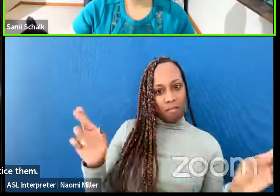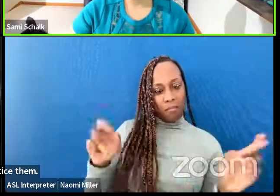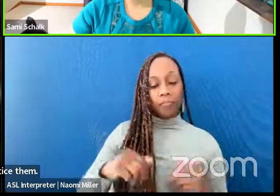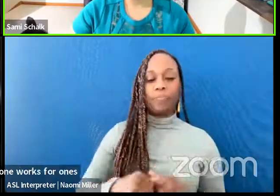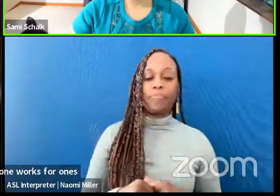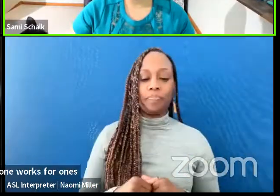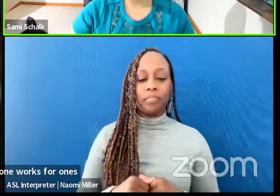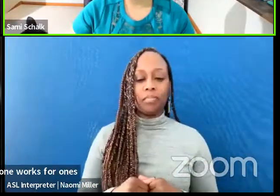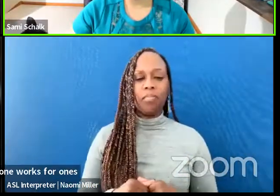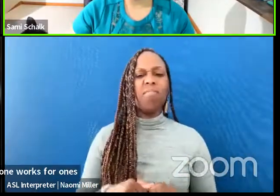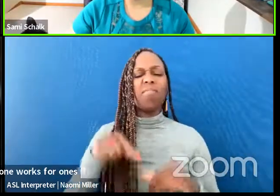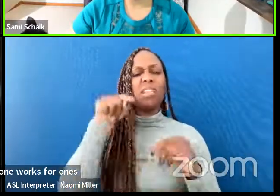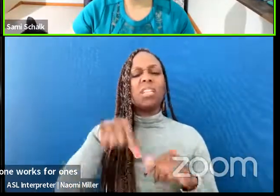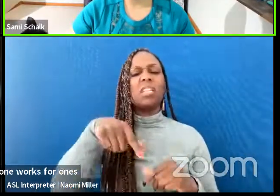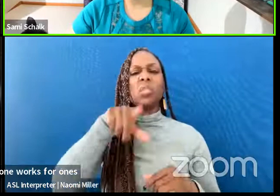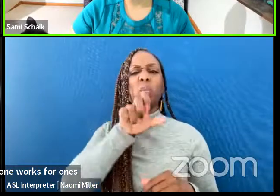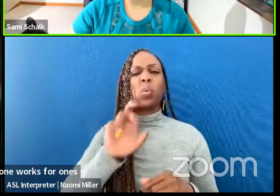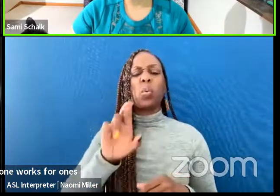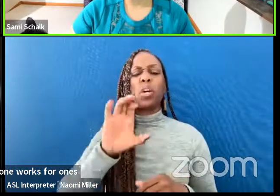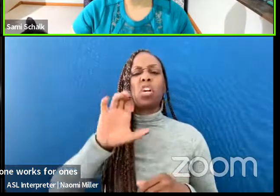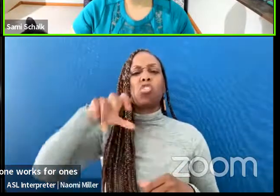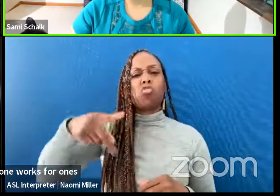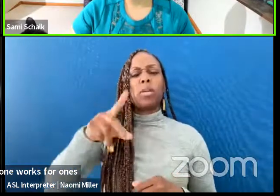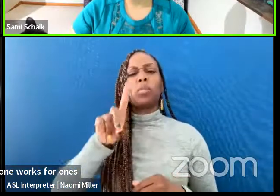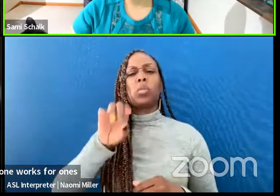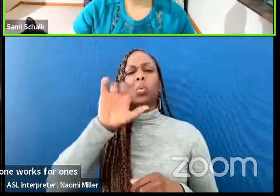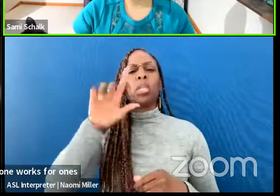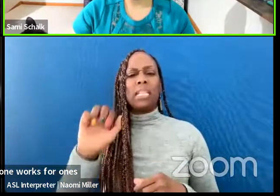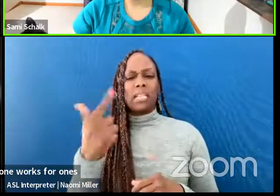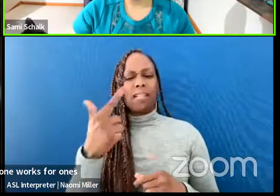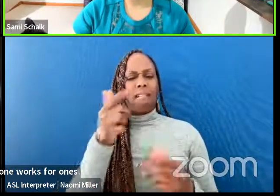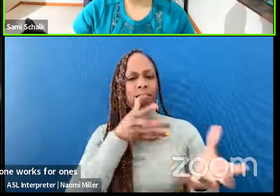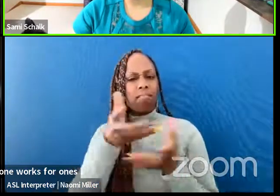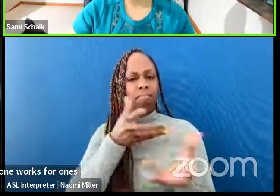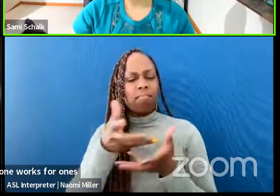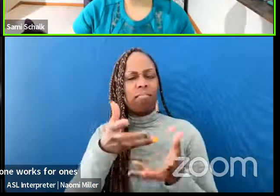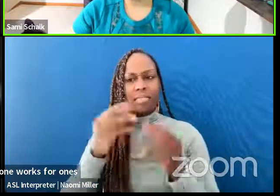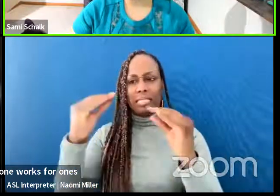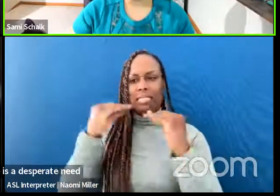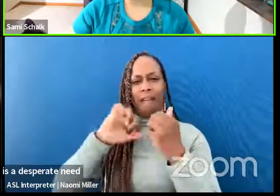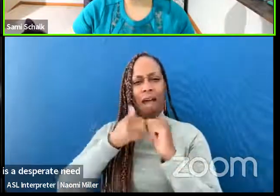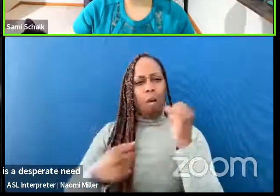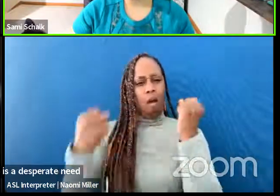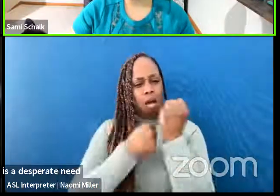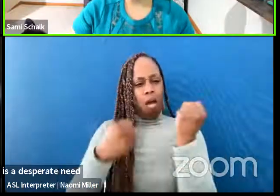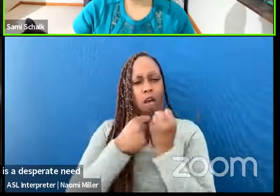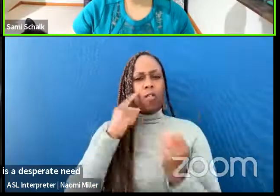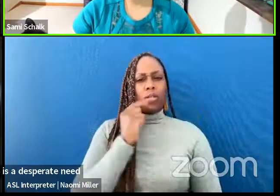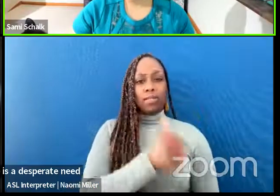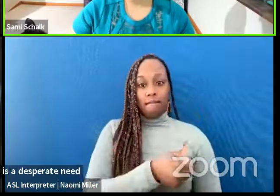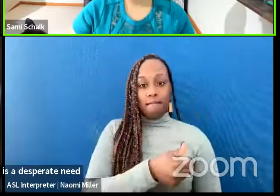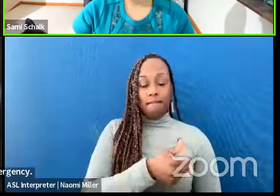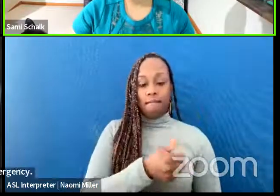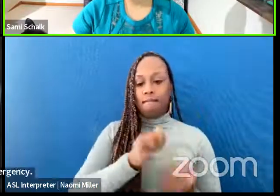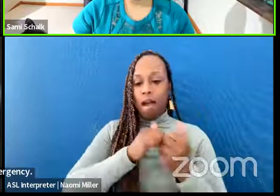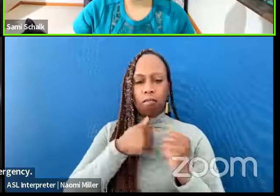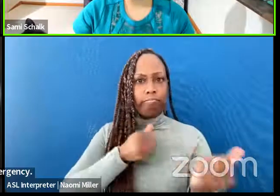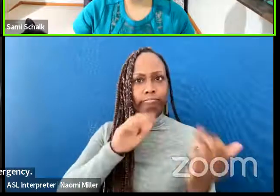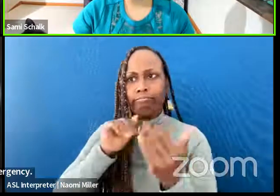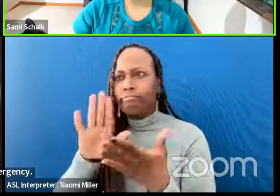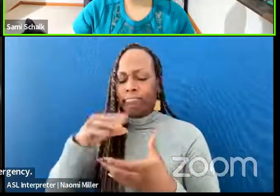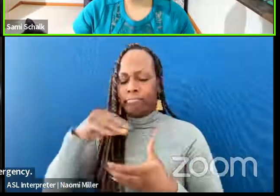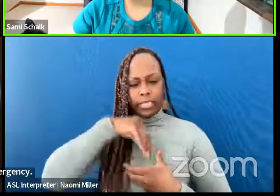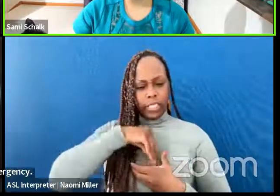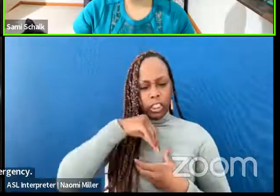This queercrip doulaing conversation teaches about how to advocate for oneself, how to face